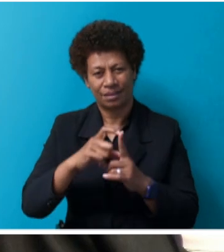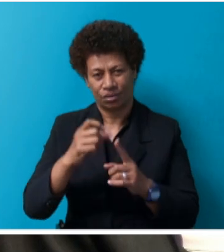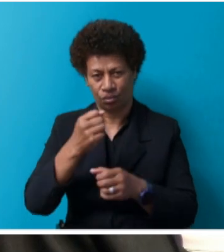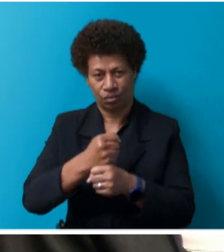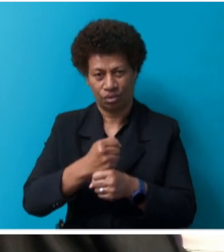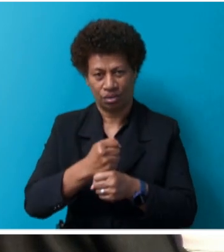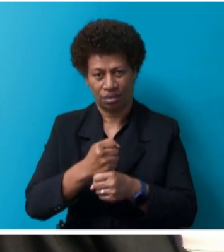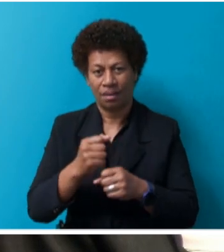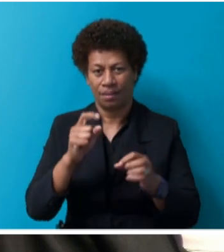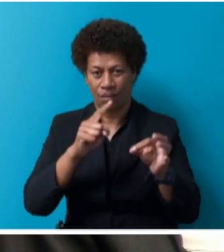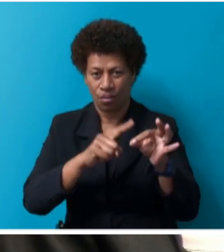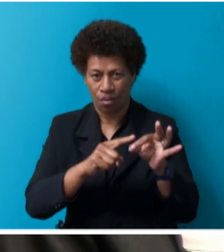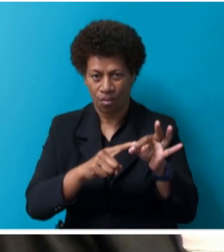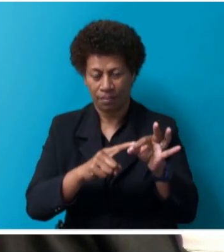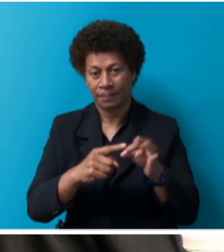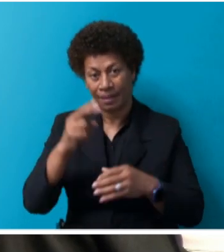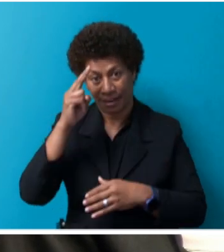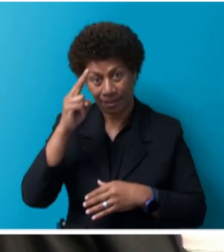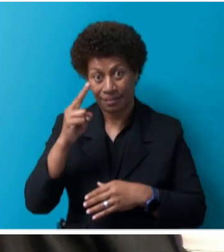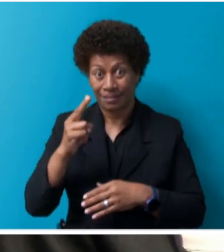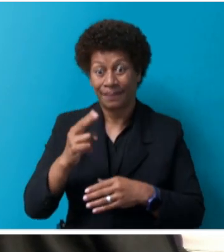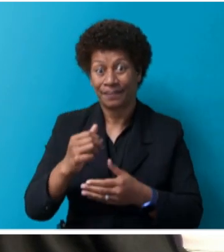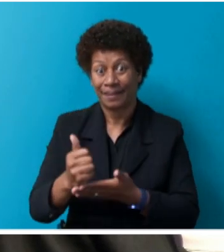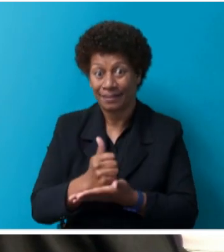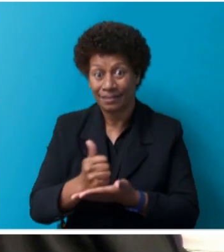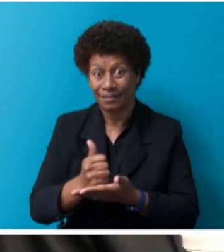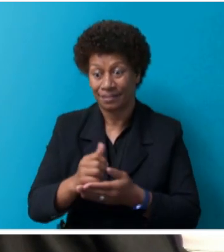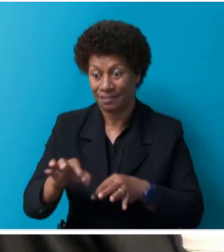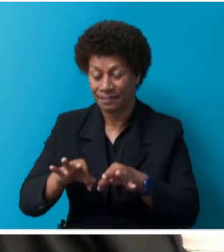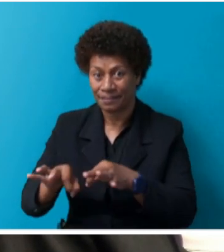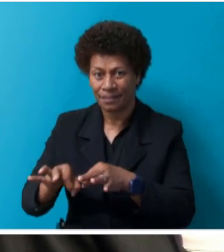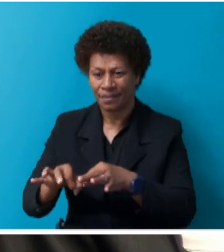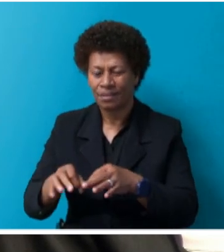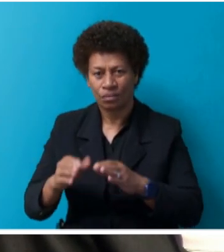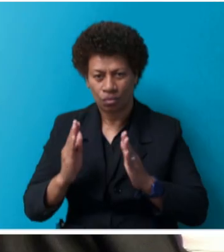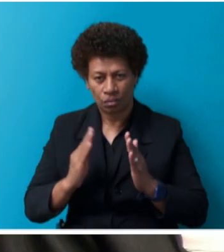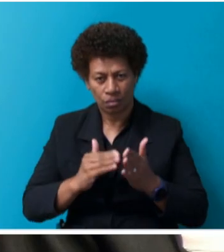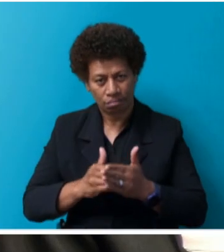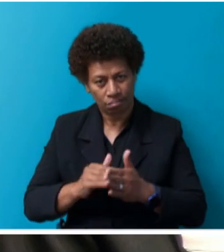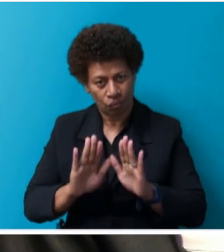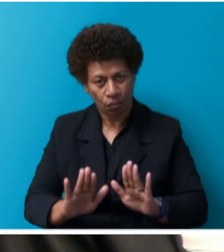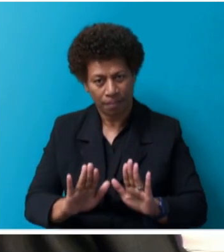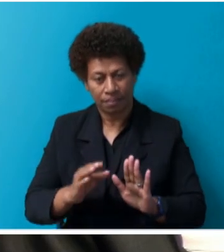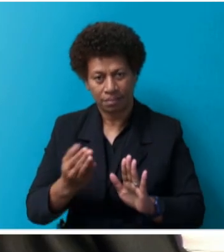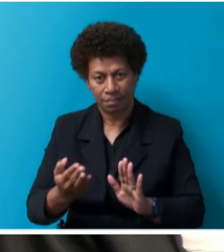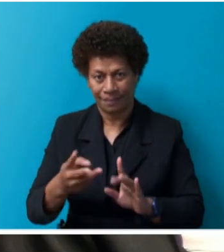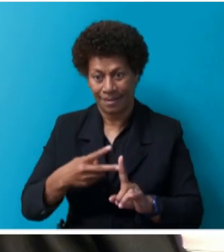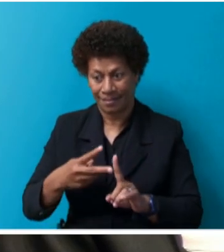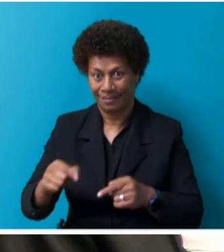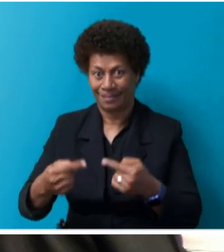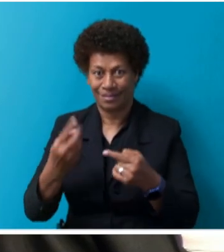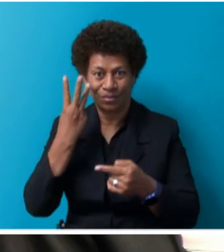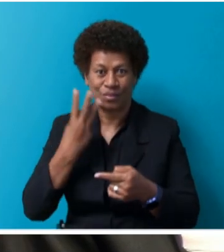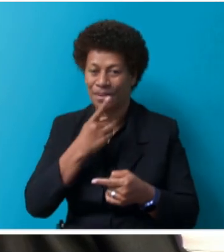Development Goals, the National Action Plan to Prevent Violence Against All Women and Girls. It also supports Fiji's obligations under the Convention